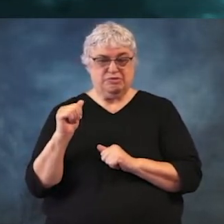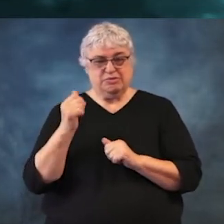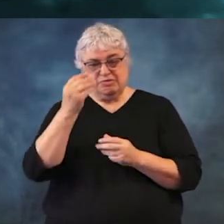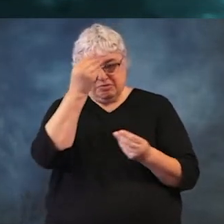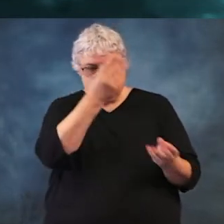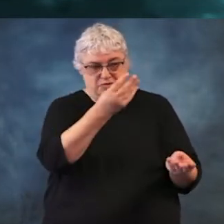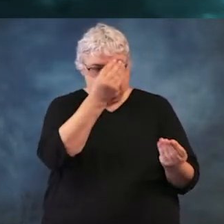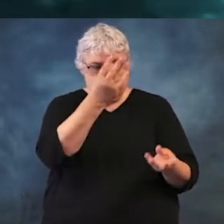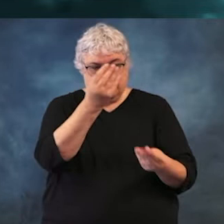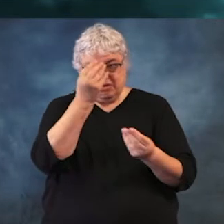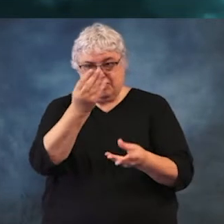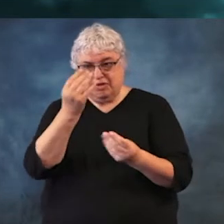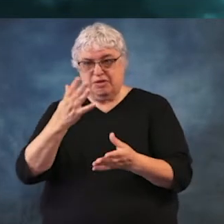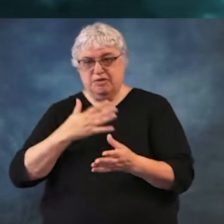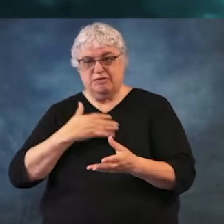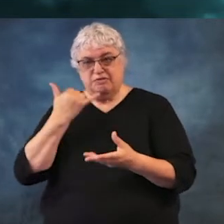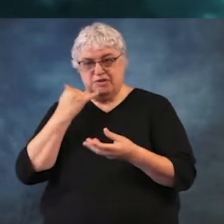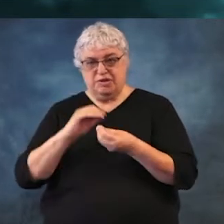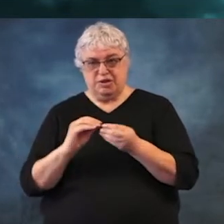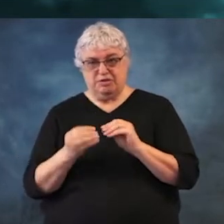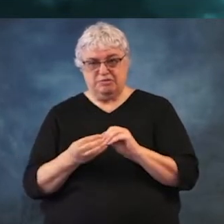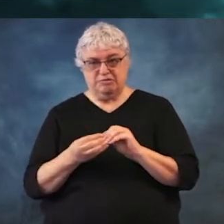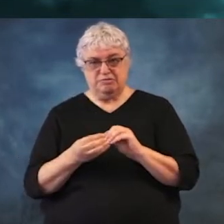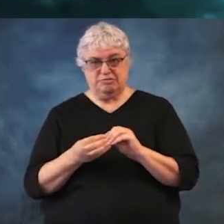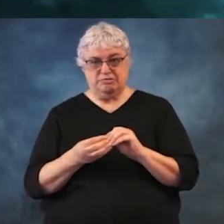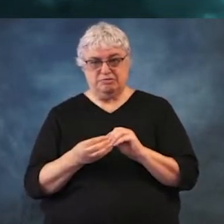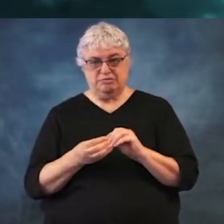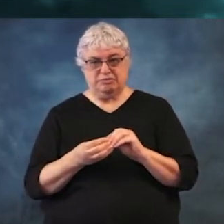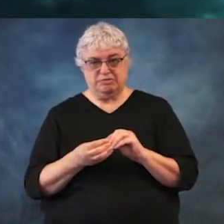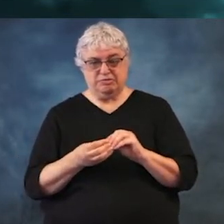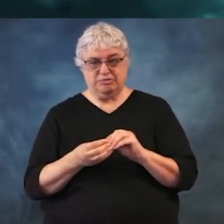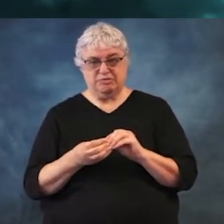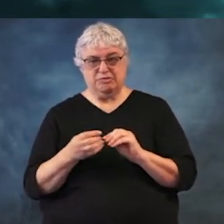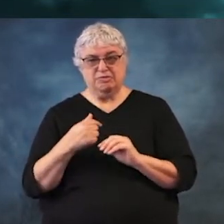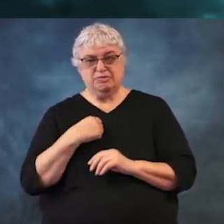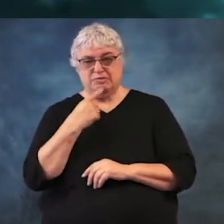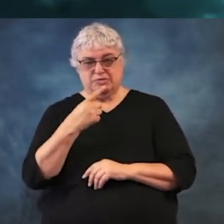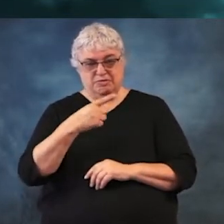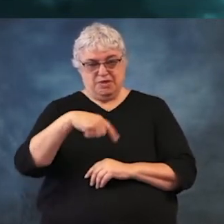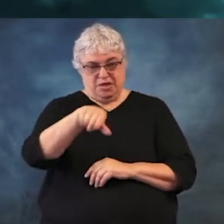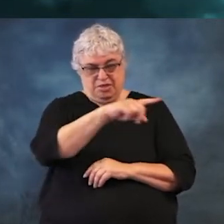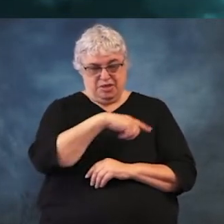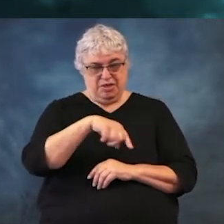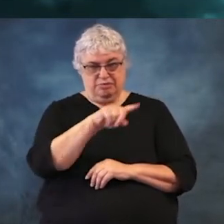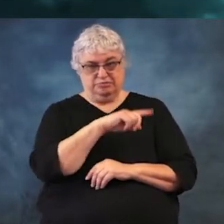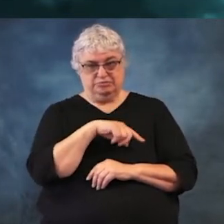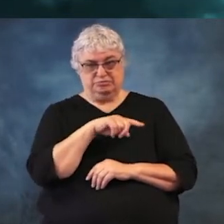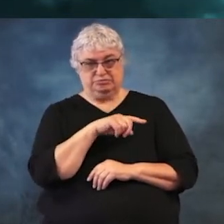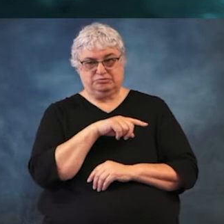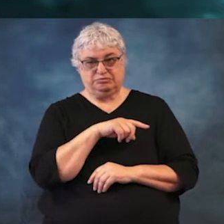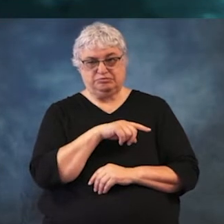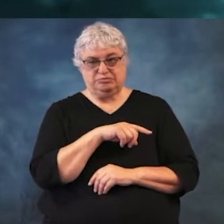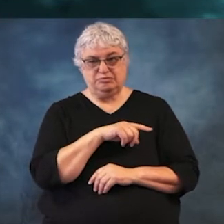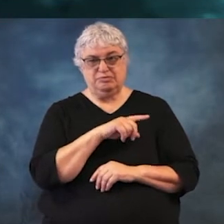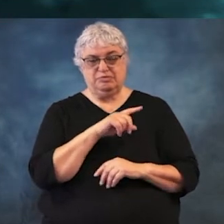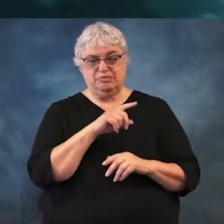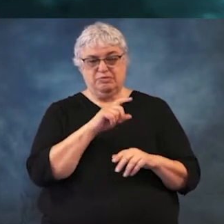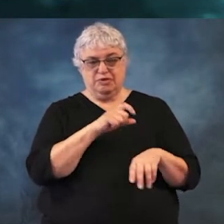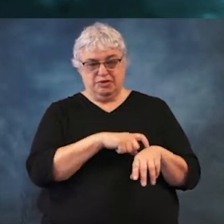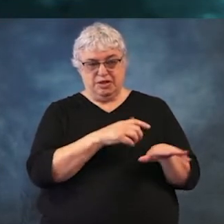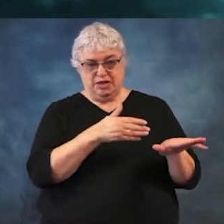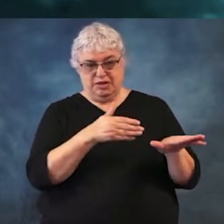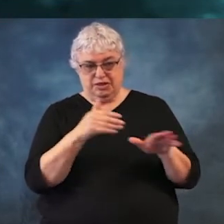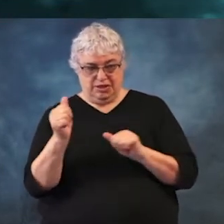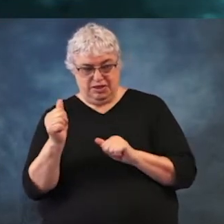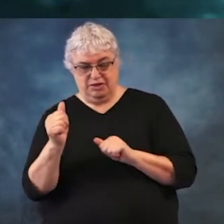few people my telephone number, and I let them know, you know, when I'm leaving and where